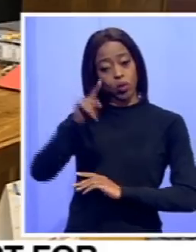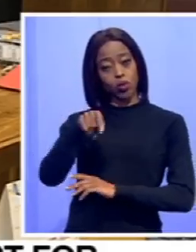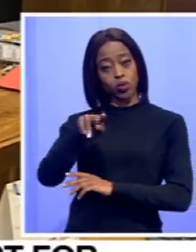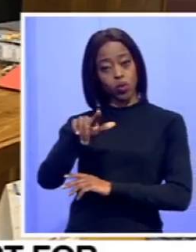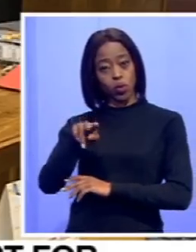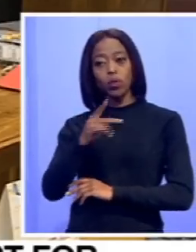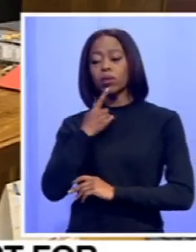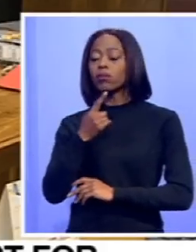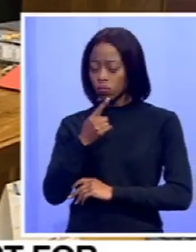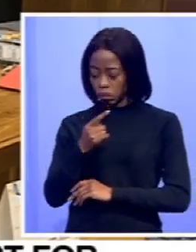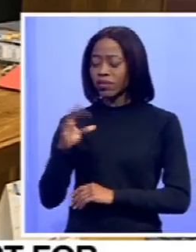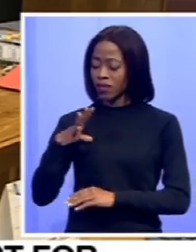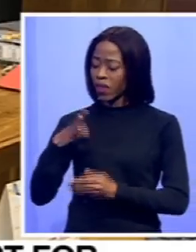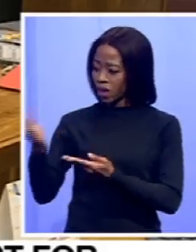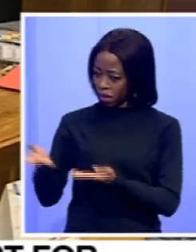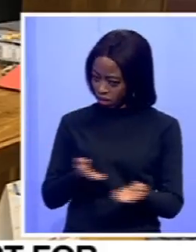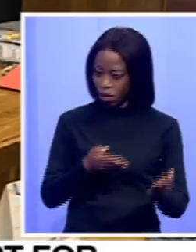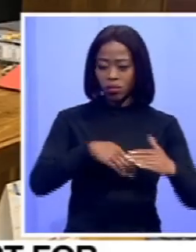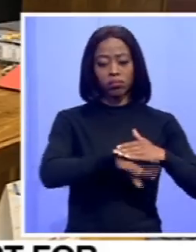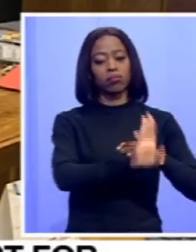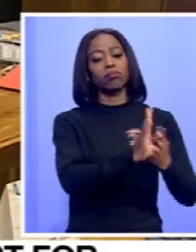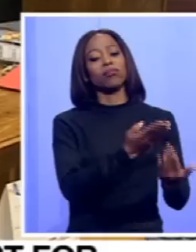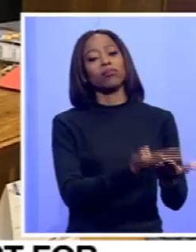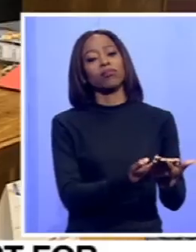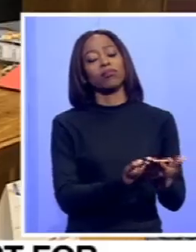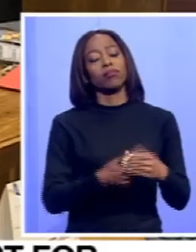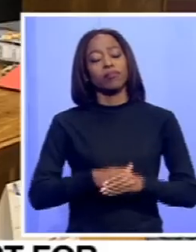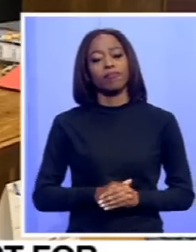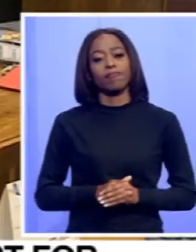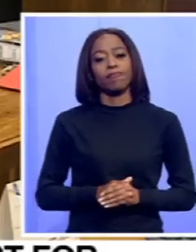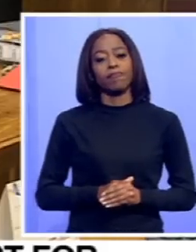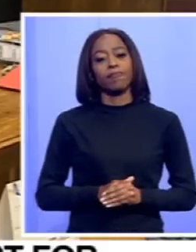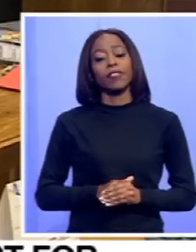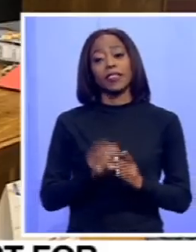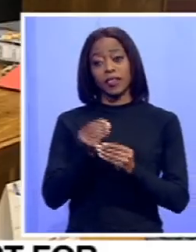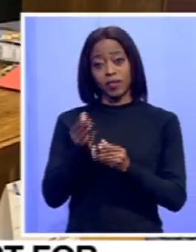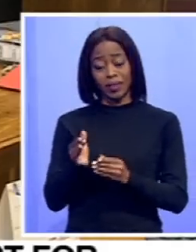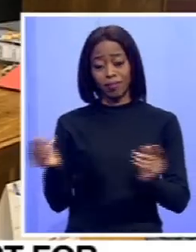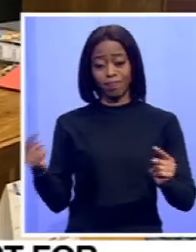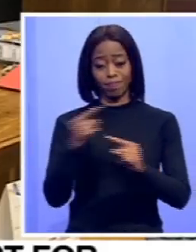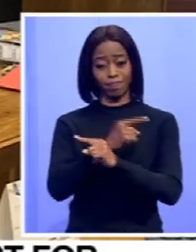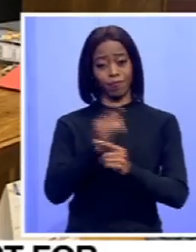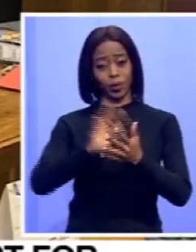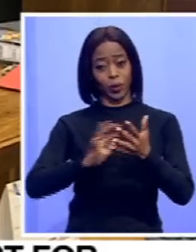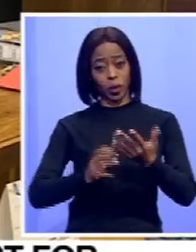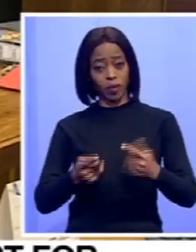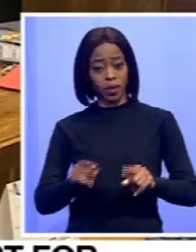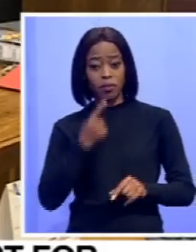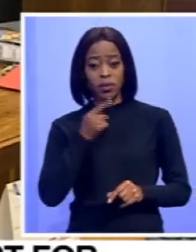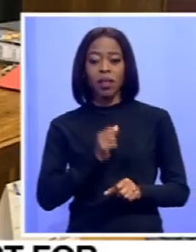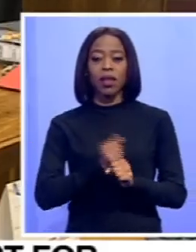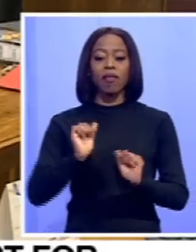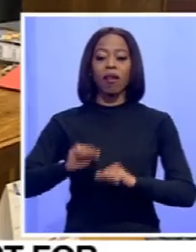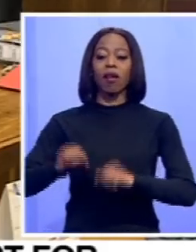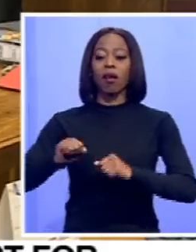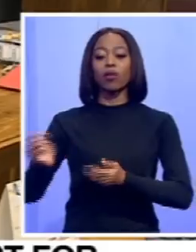they can get inside the cemetery. Sub 23. It was then put to him that this contradicted his version that they had never been given permission to